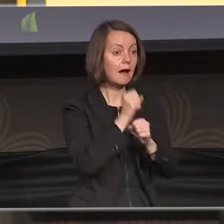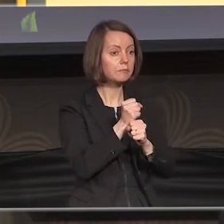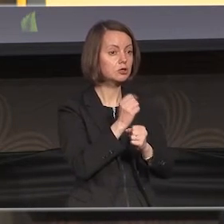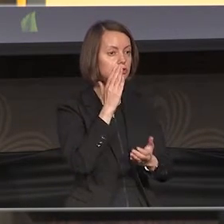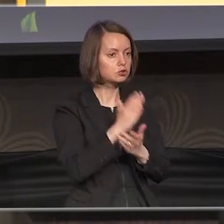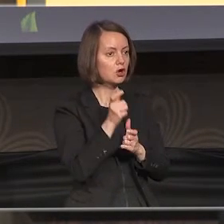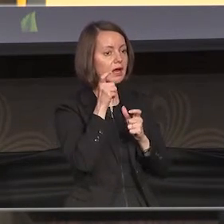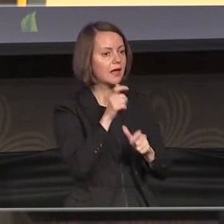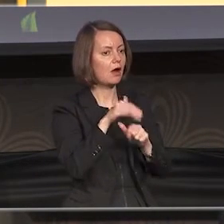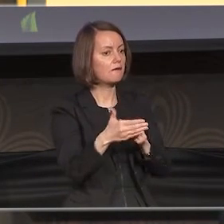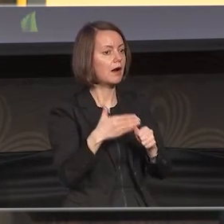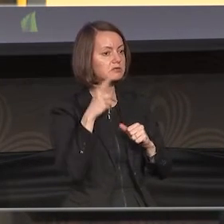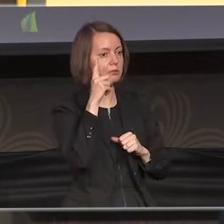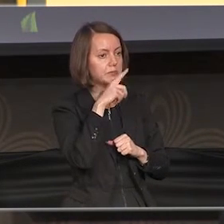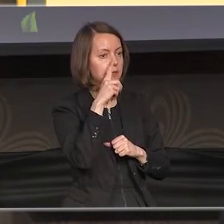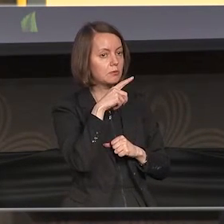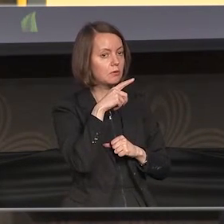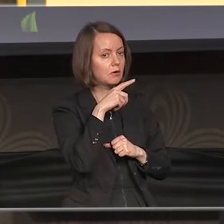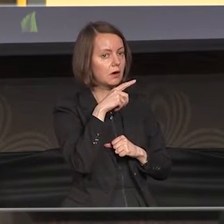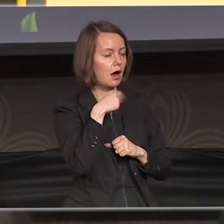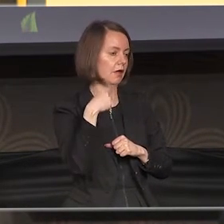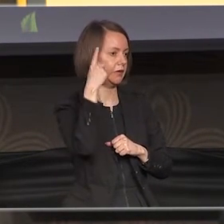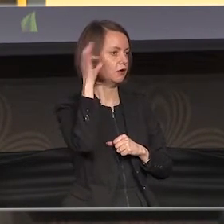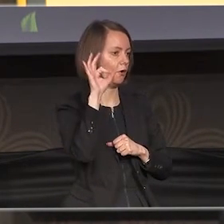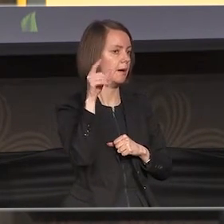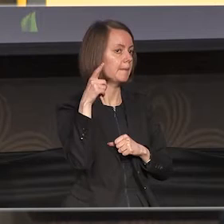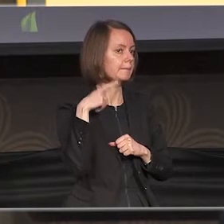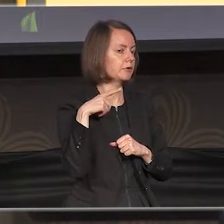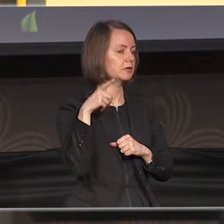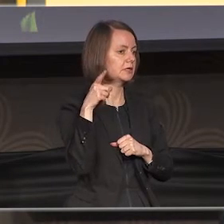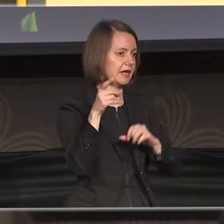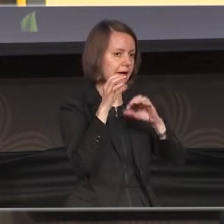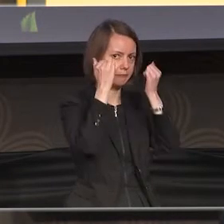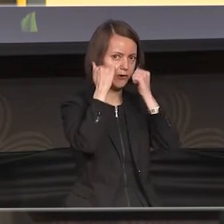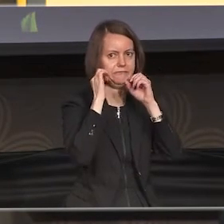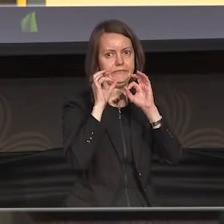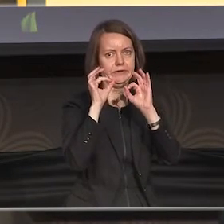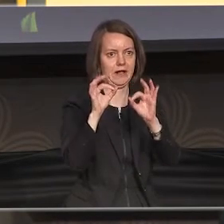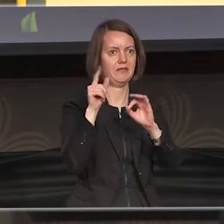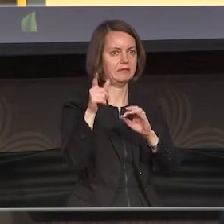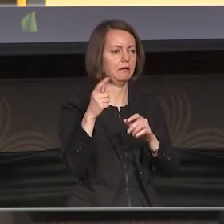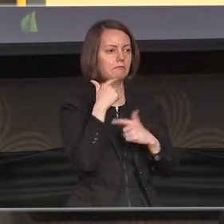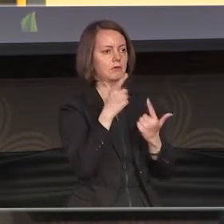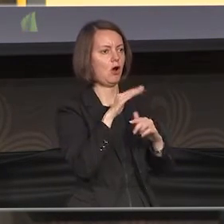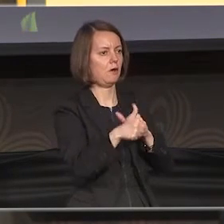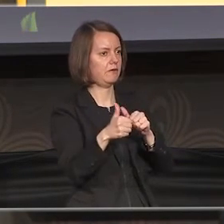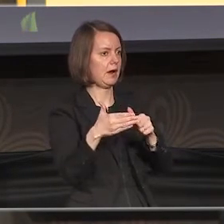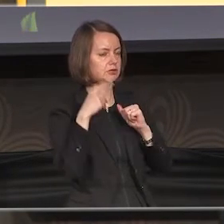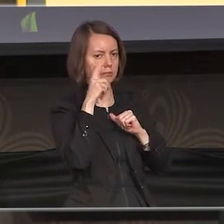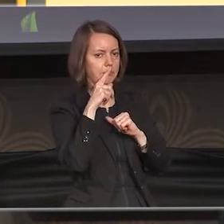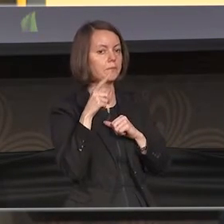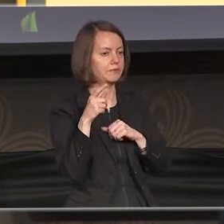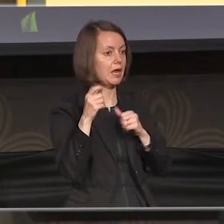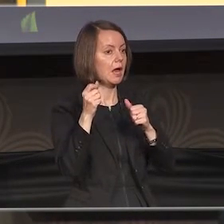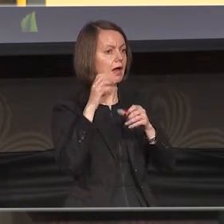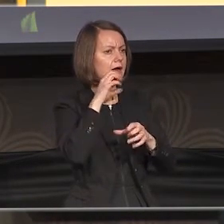their actions over many years prove otherwise. Now, the issue of homelessness caused by the closing of remote communities has